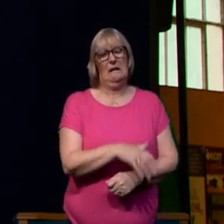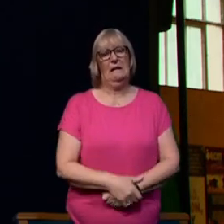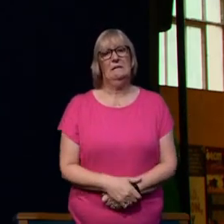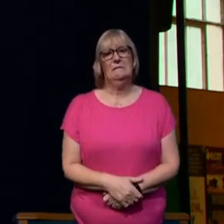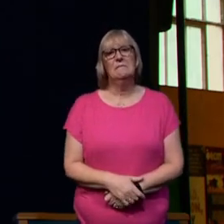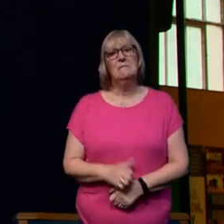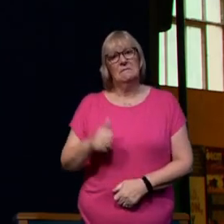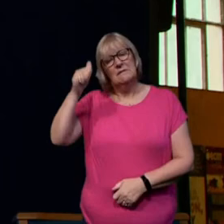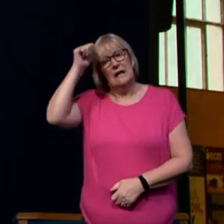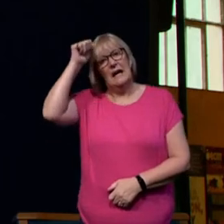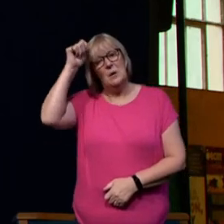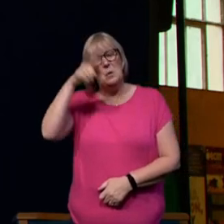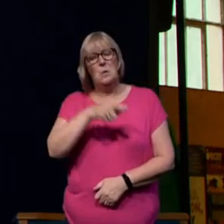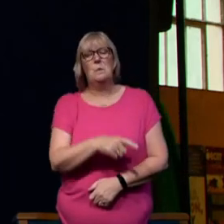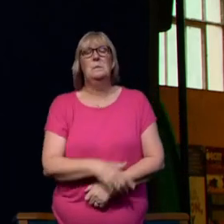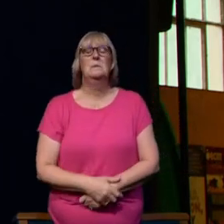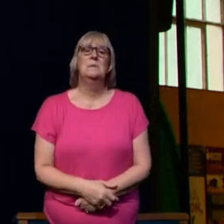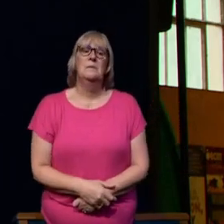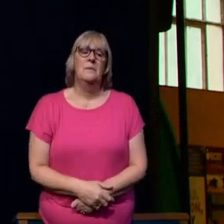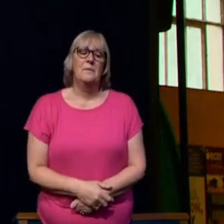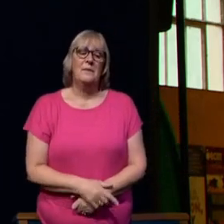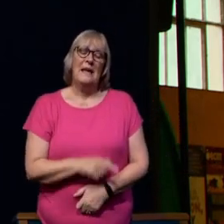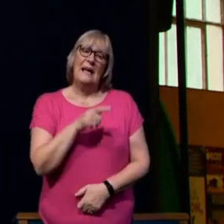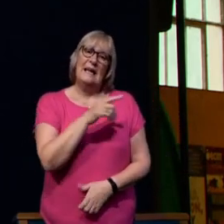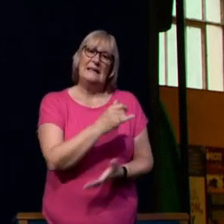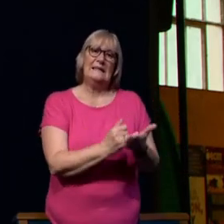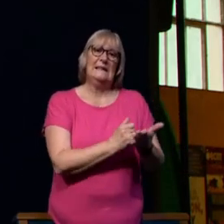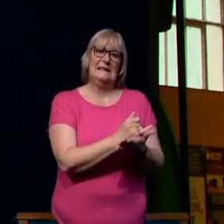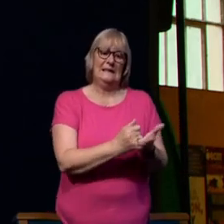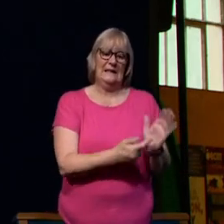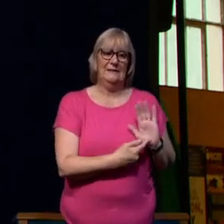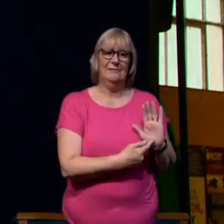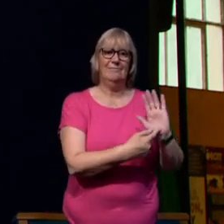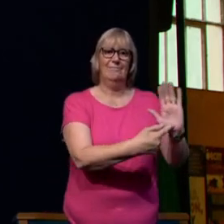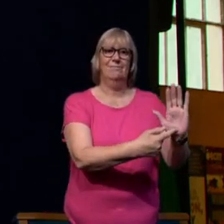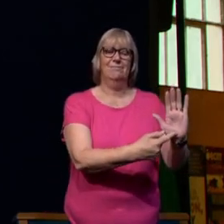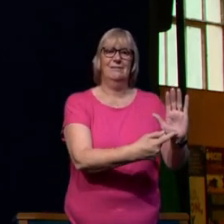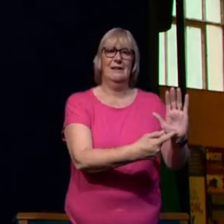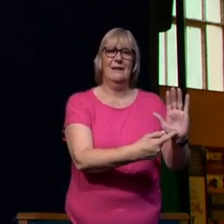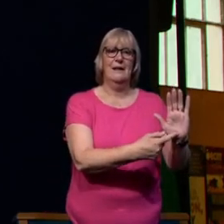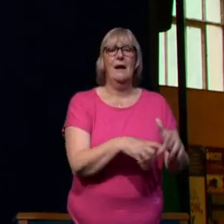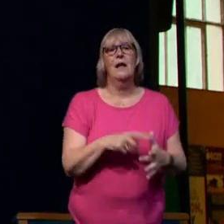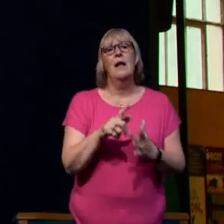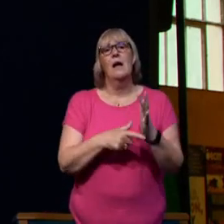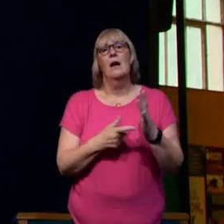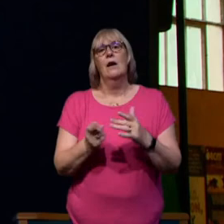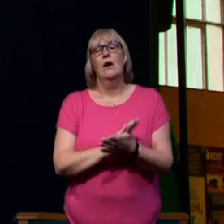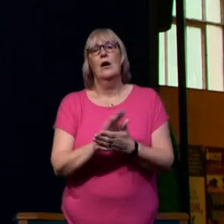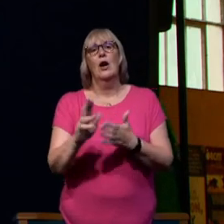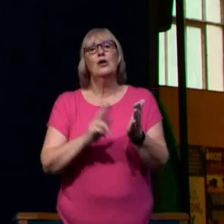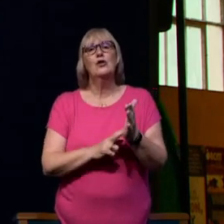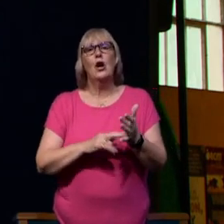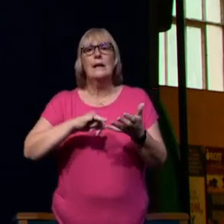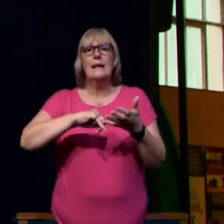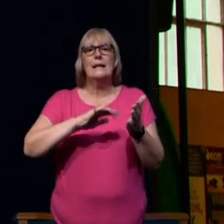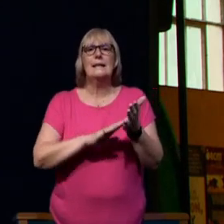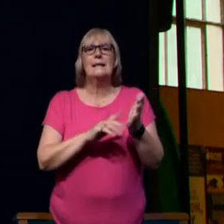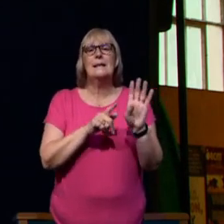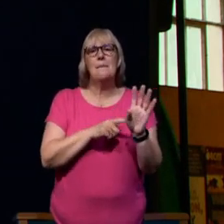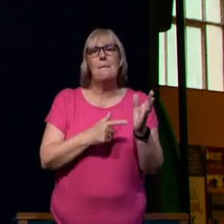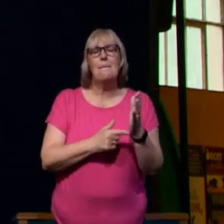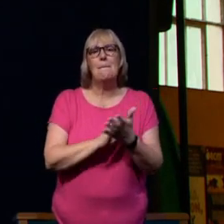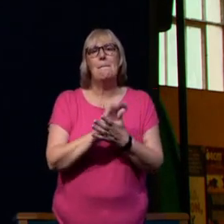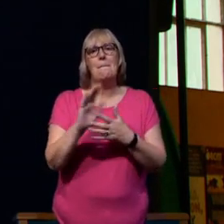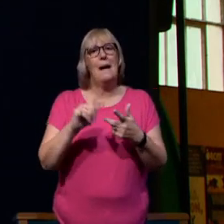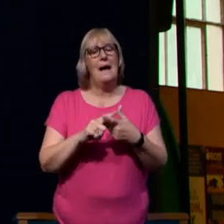and when it was in the Telegraph, just what he had done and what John Smythe had done. So I come from a Ewan background. I couldn't get